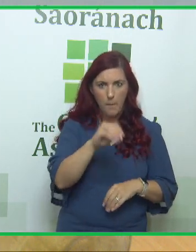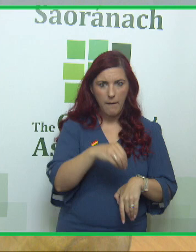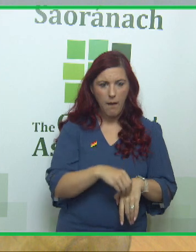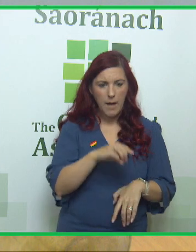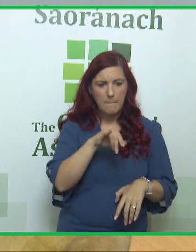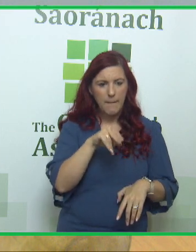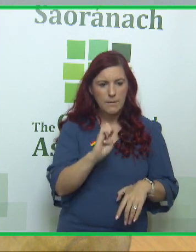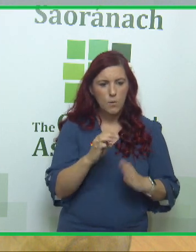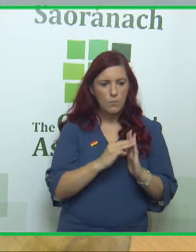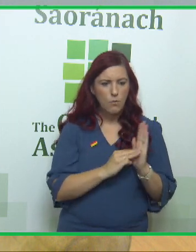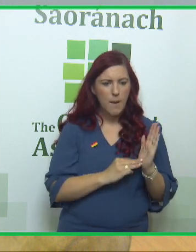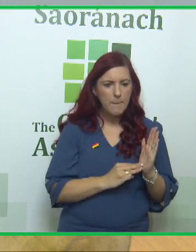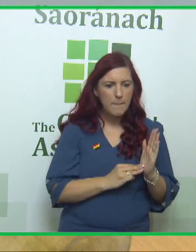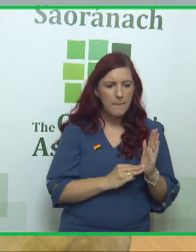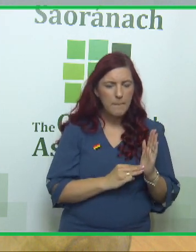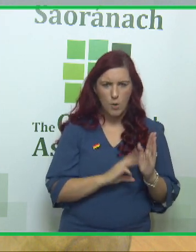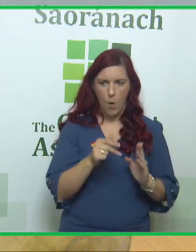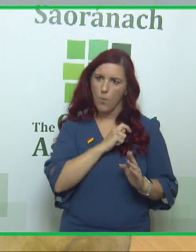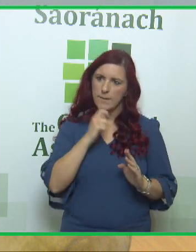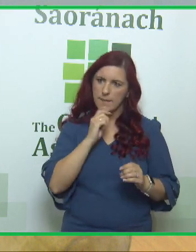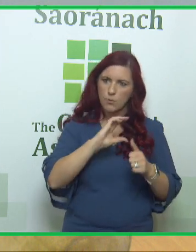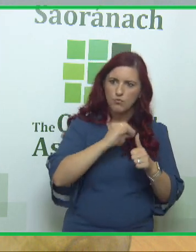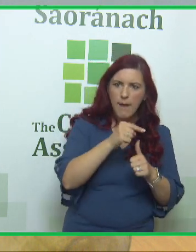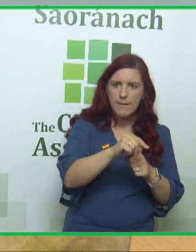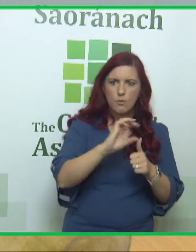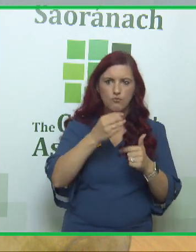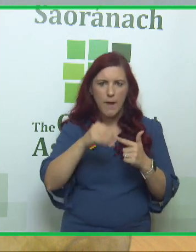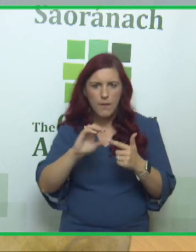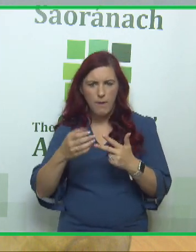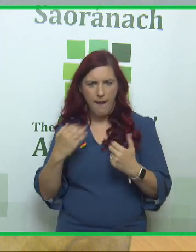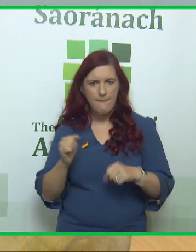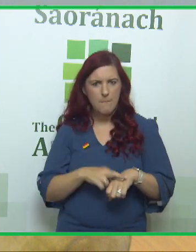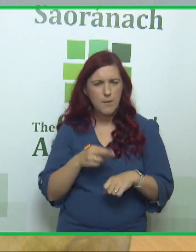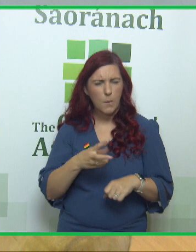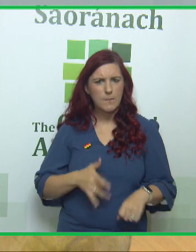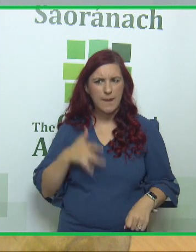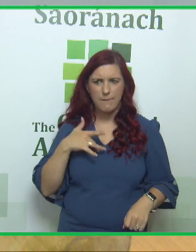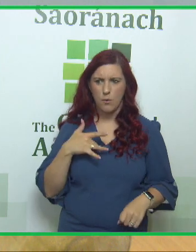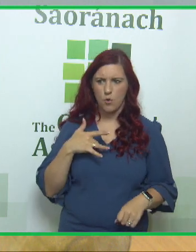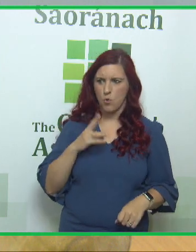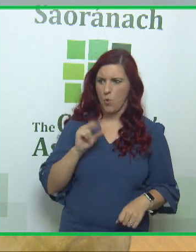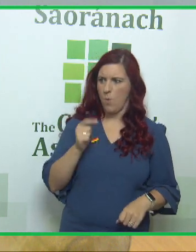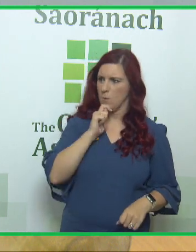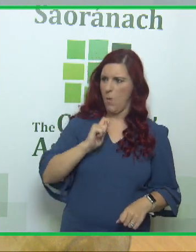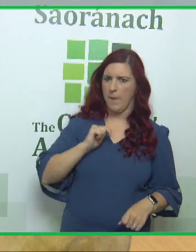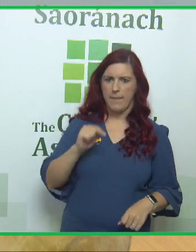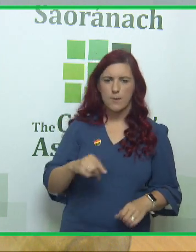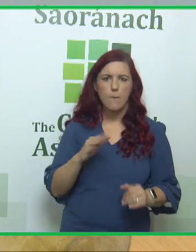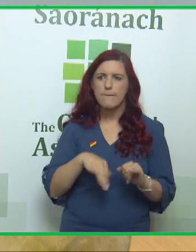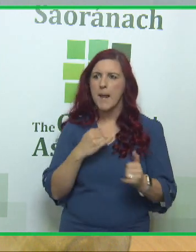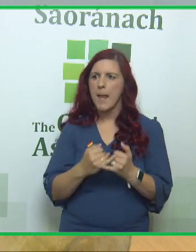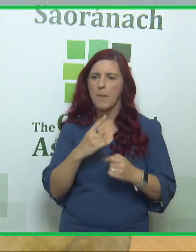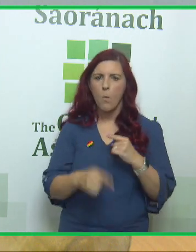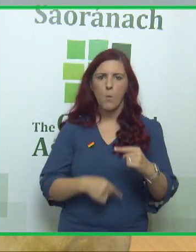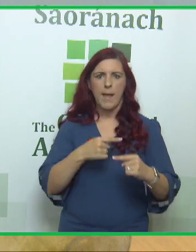why don't you try this? Why don't you try that? There's a better way to live. Like, you know what I mean? So I was on that wheel for over